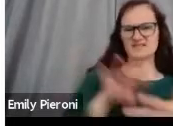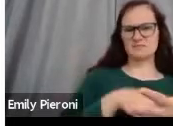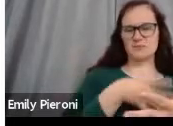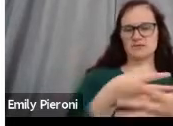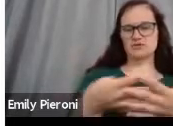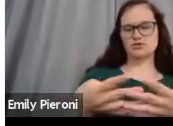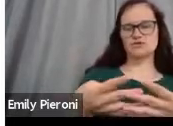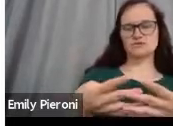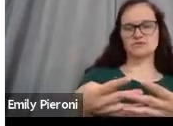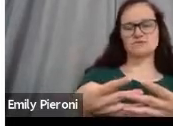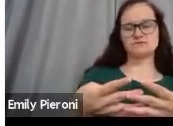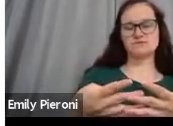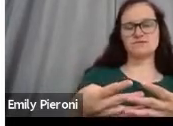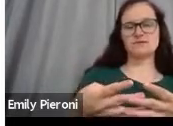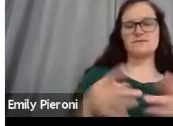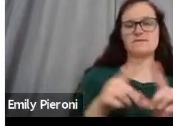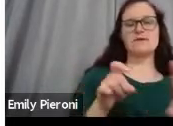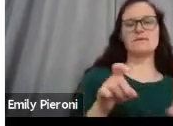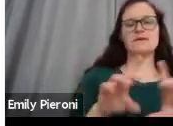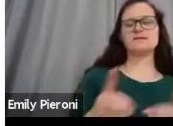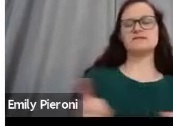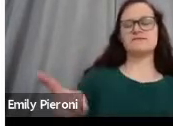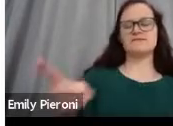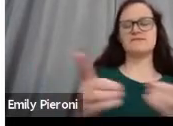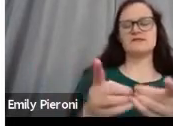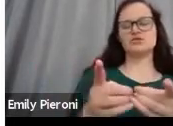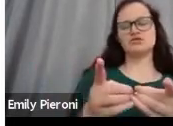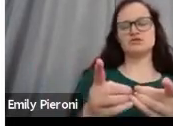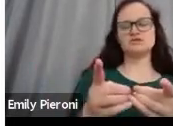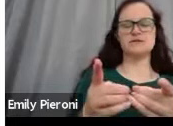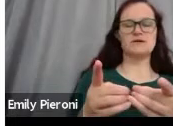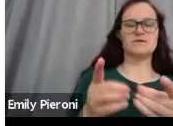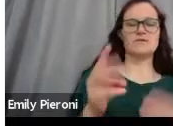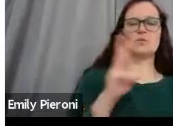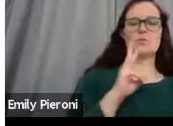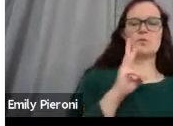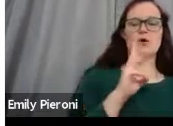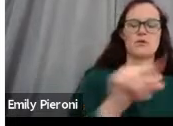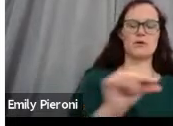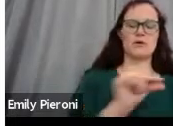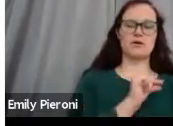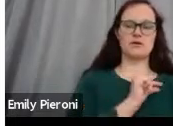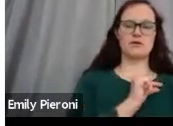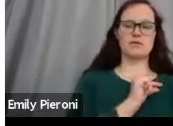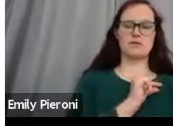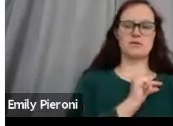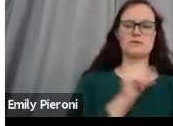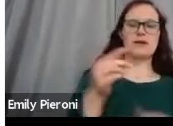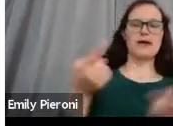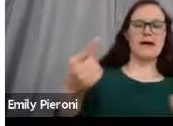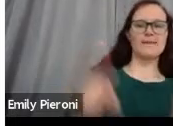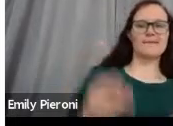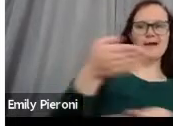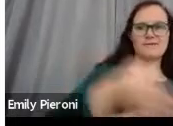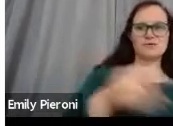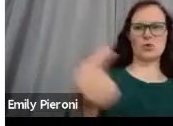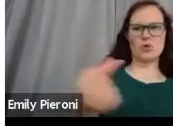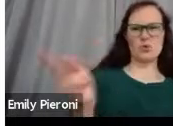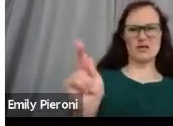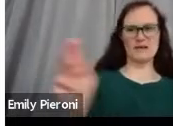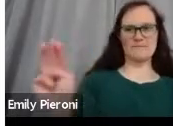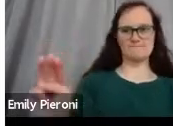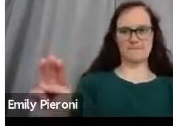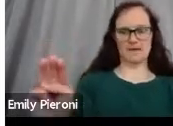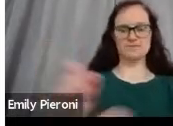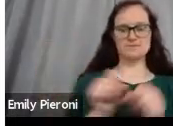that Division of Water Quality put together when we were doing sampling after the Gold King mine spill. And it's got